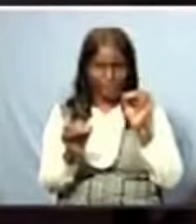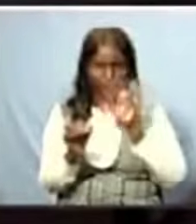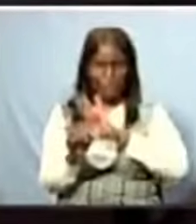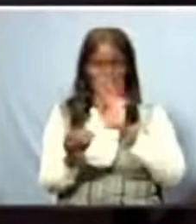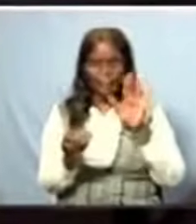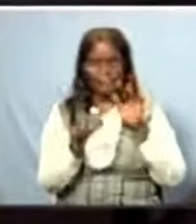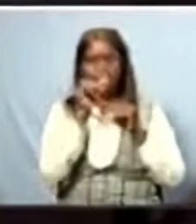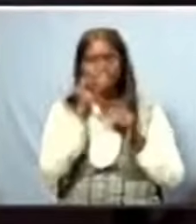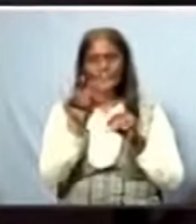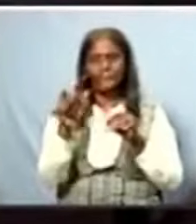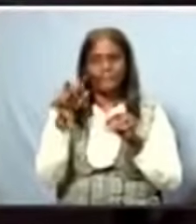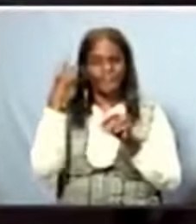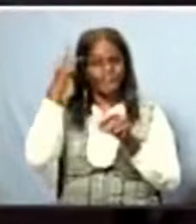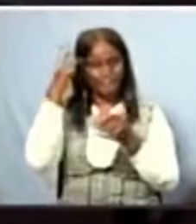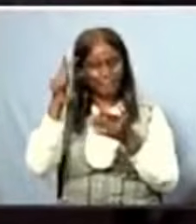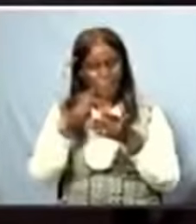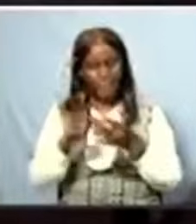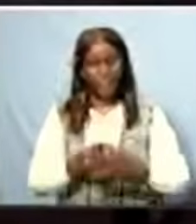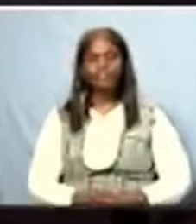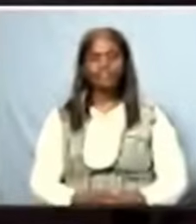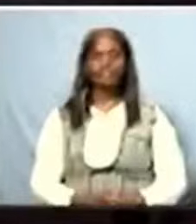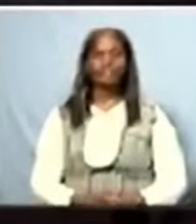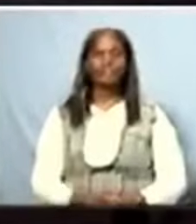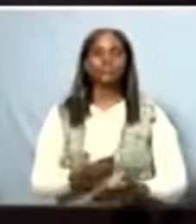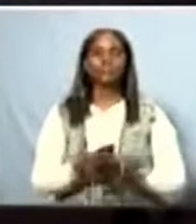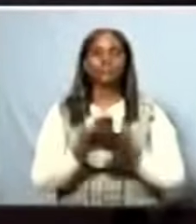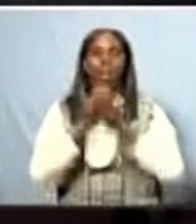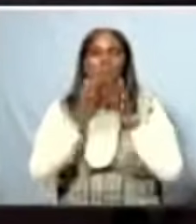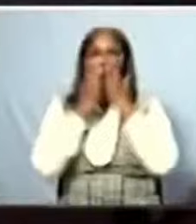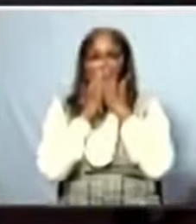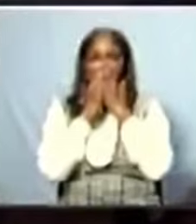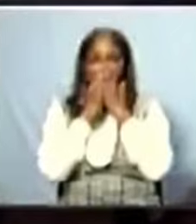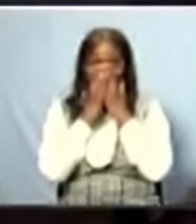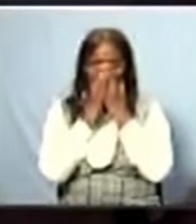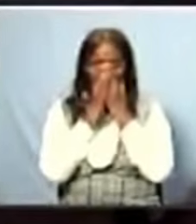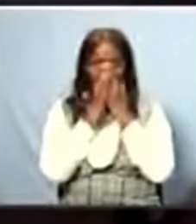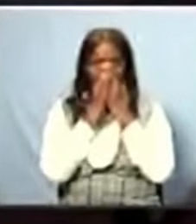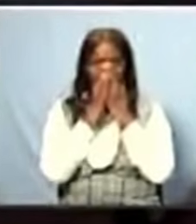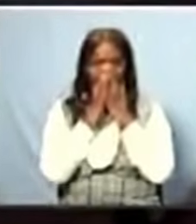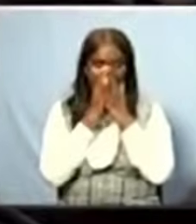these individual political parties? I submit.